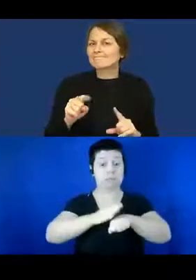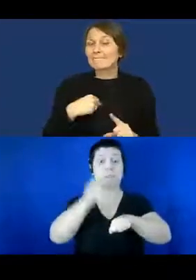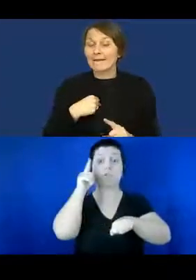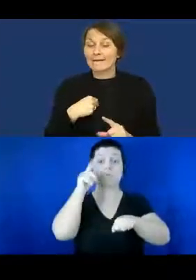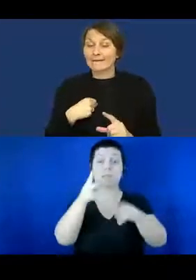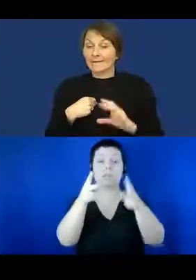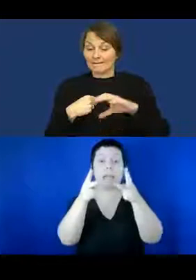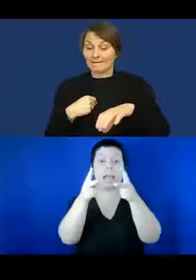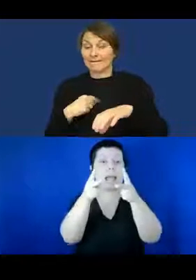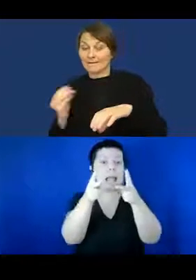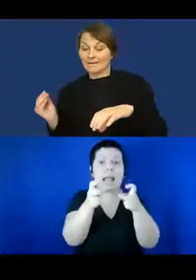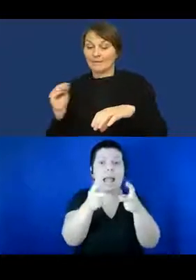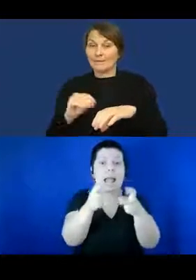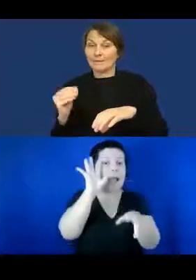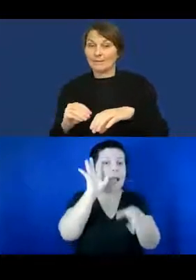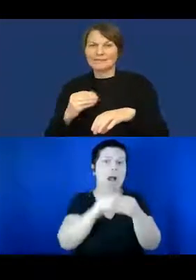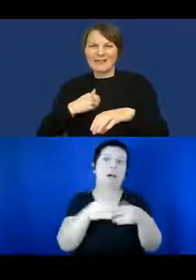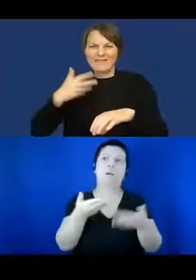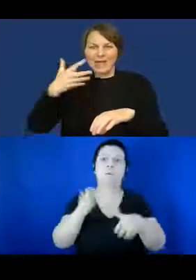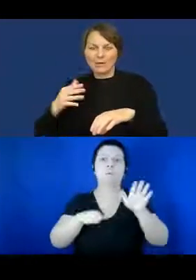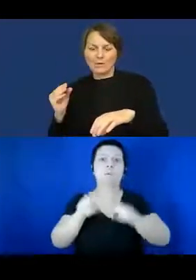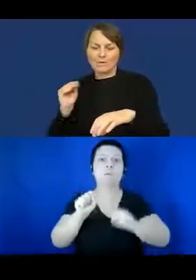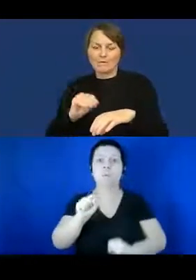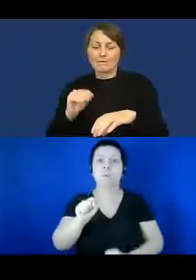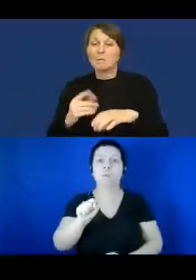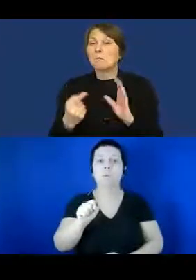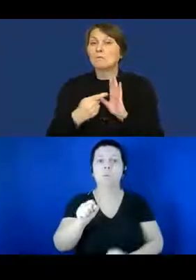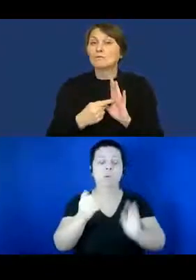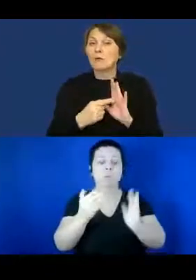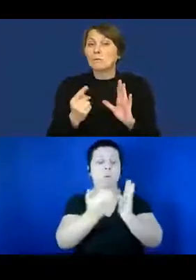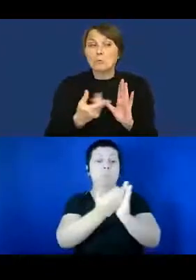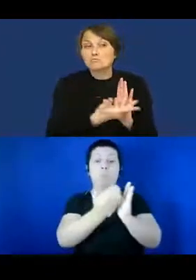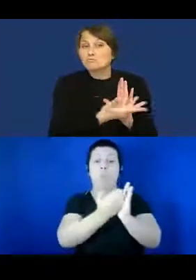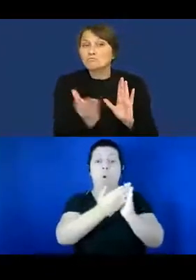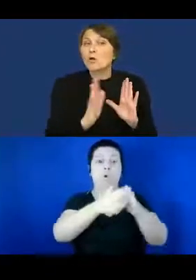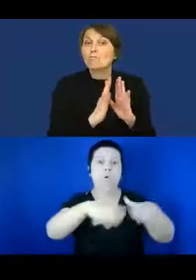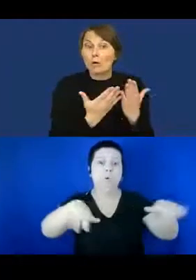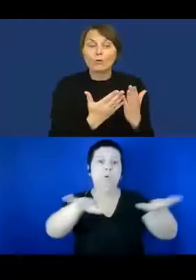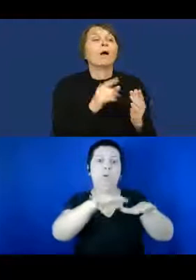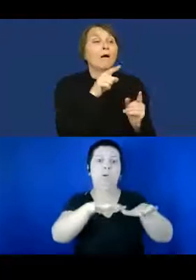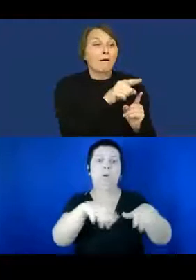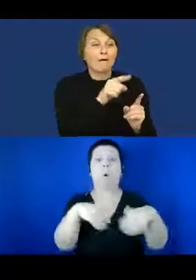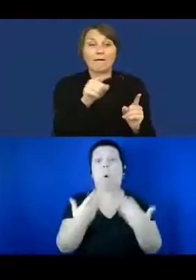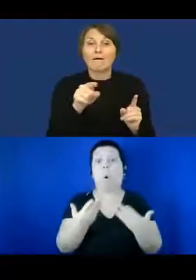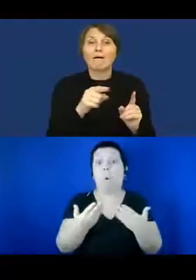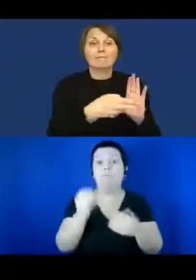cases, it may be a question of recognizing a book in general, or it may be a case of recognizing a particular